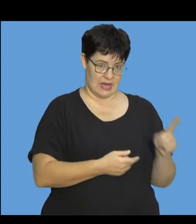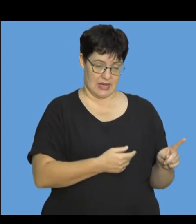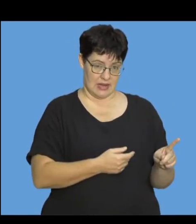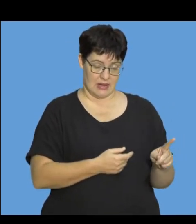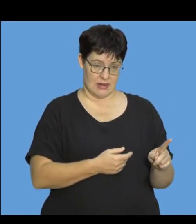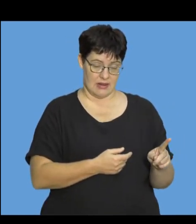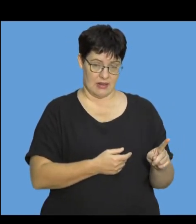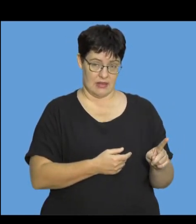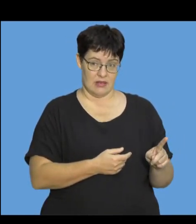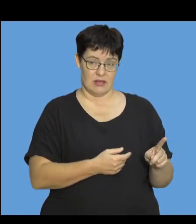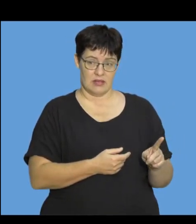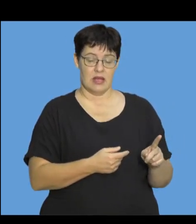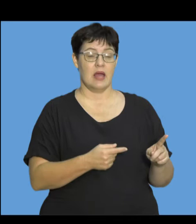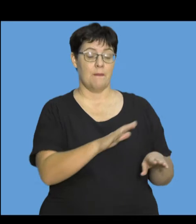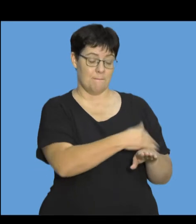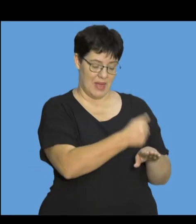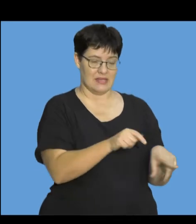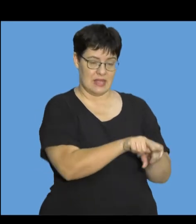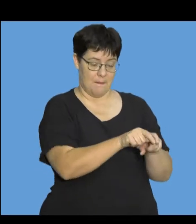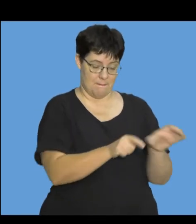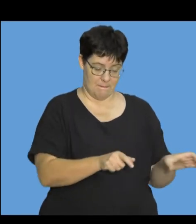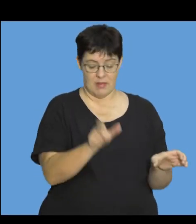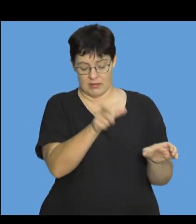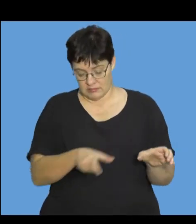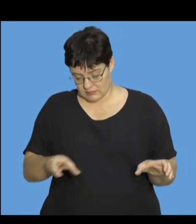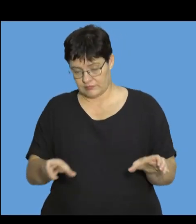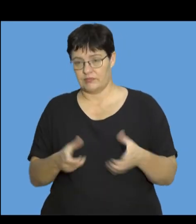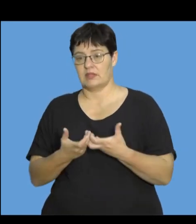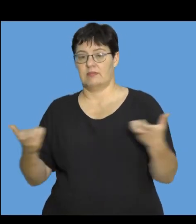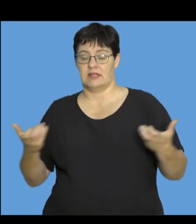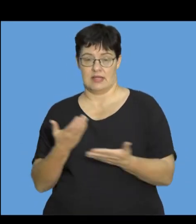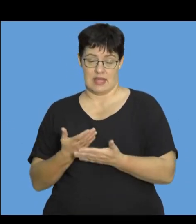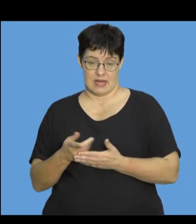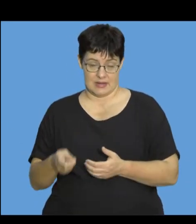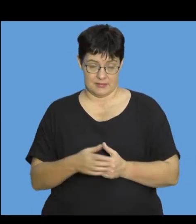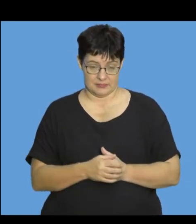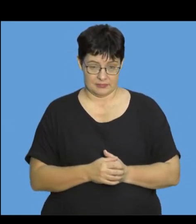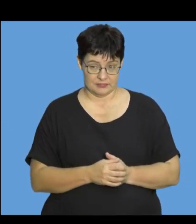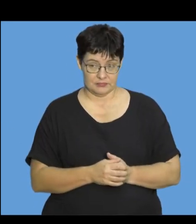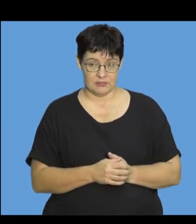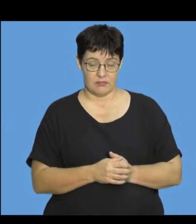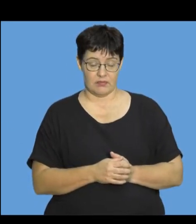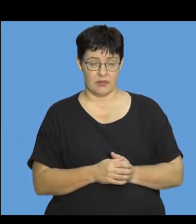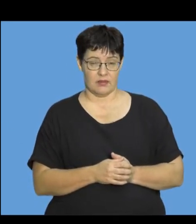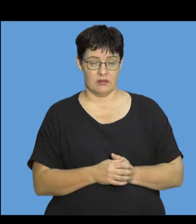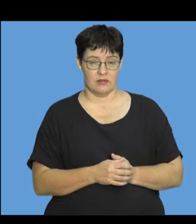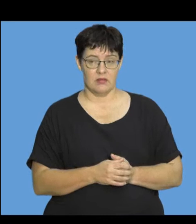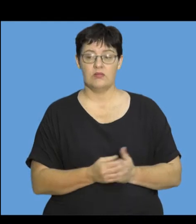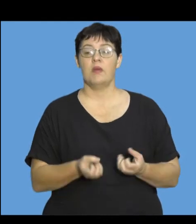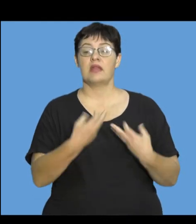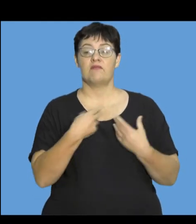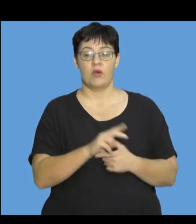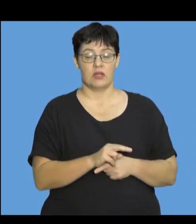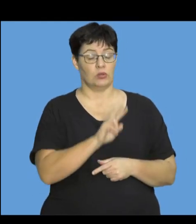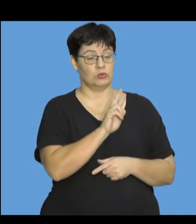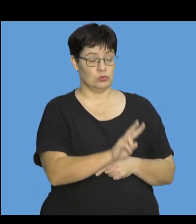2 powers of the same base. This can also be split into 2 powers of the same base. And that will therefore give you